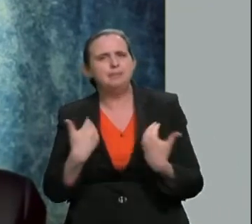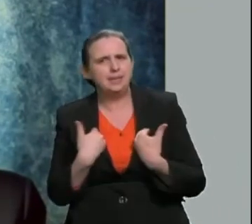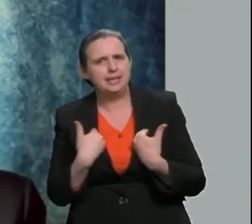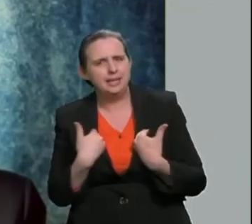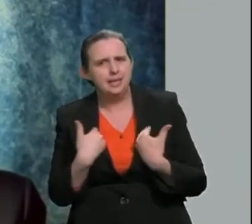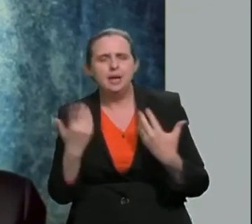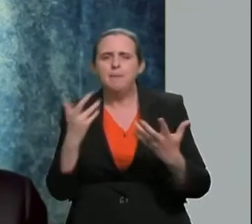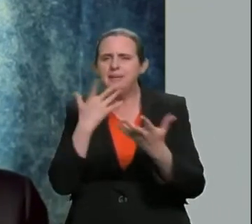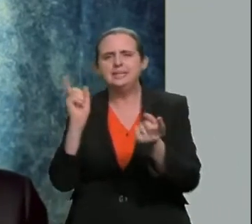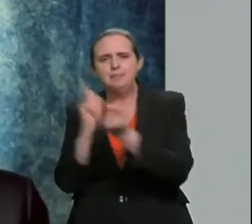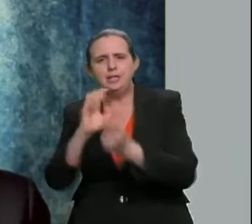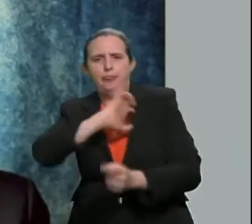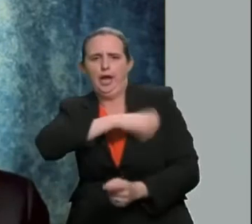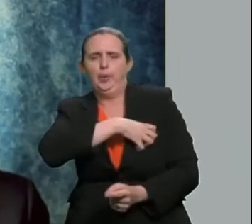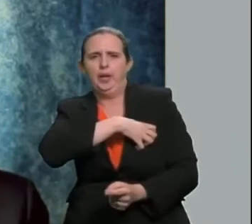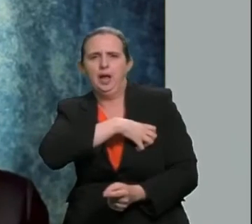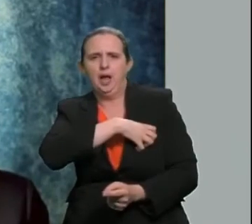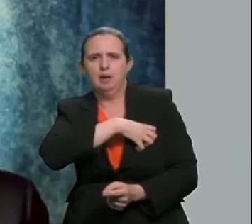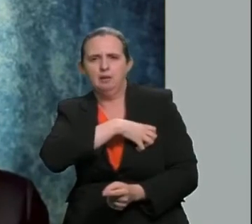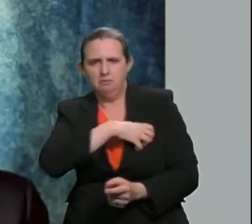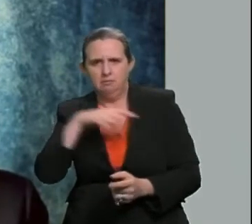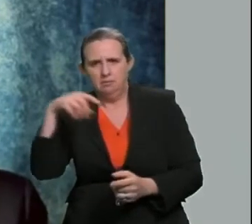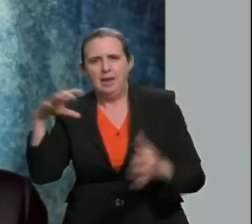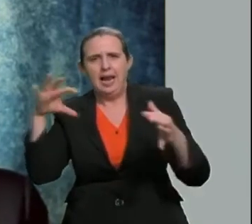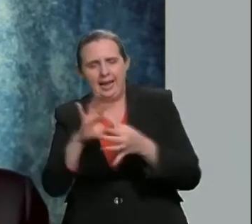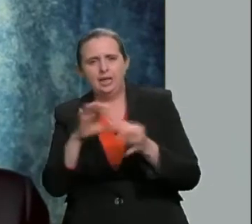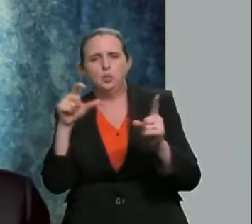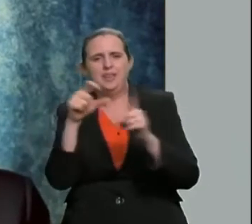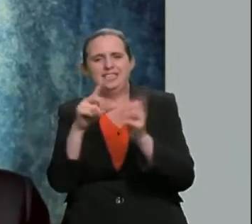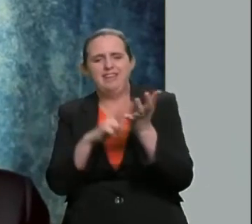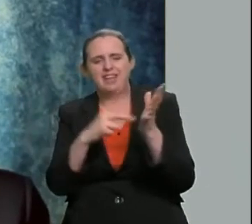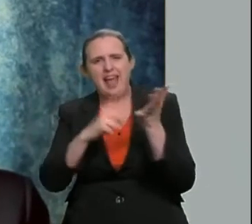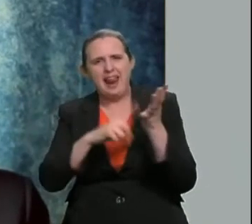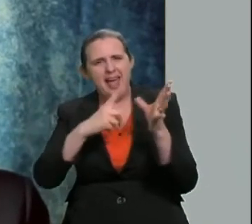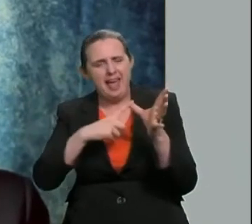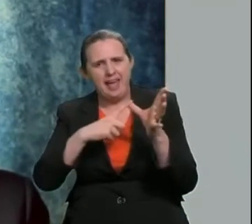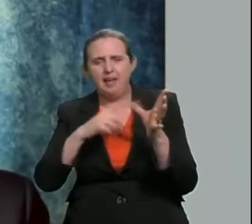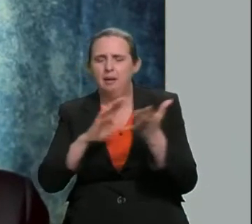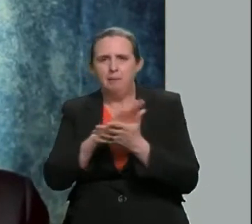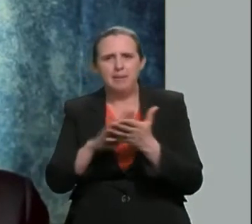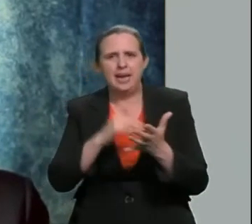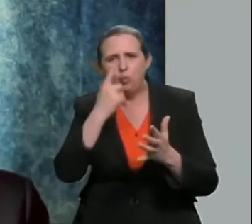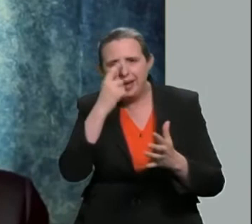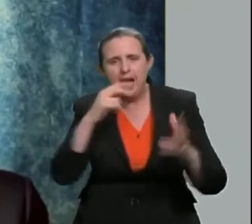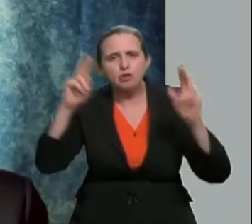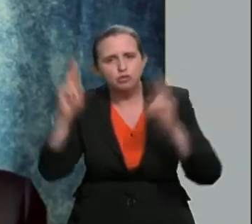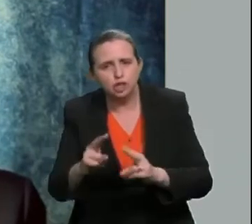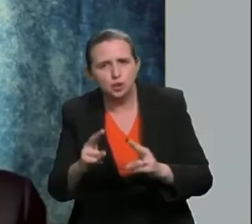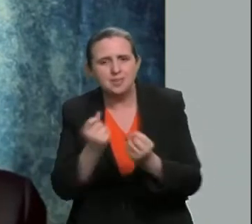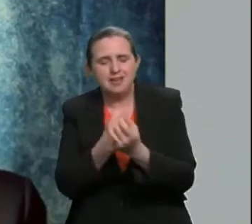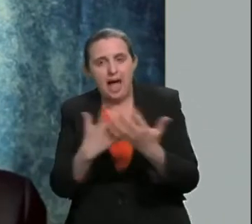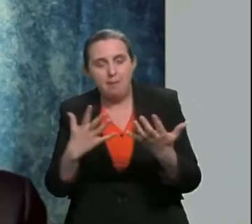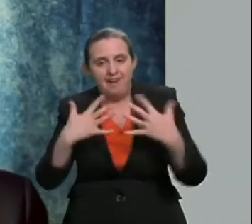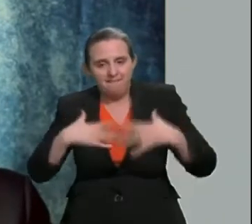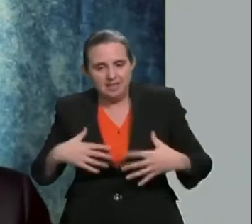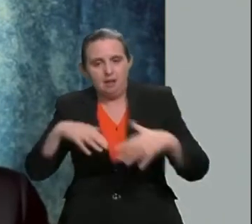union PCS ahead of the strike ballot next week so that workplace numbers can be reduced until the vaccine is